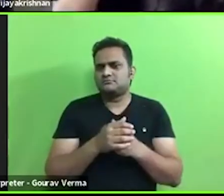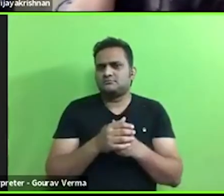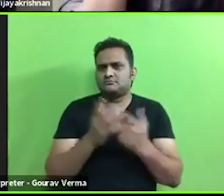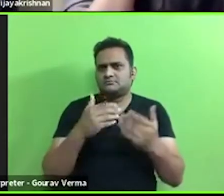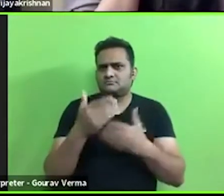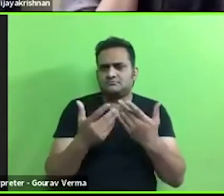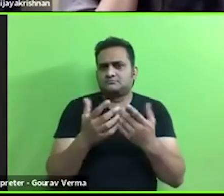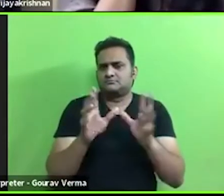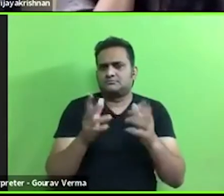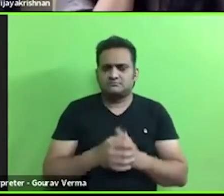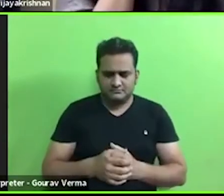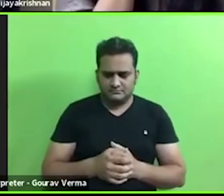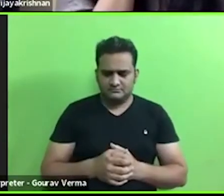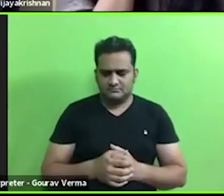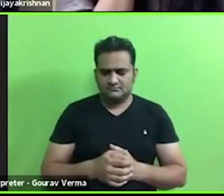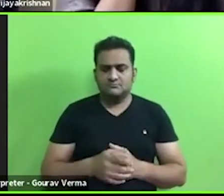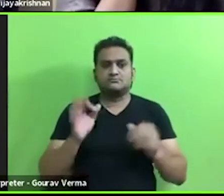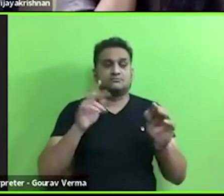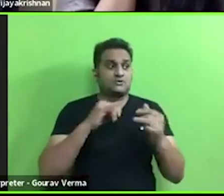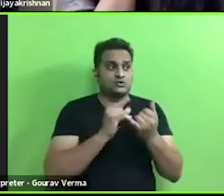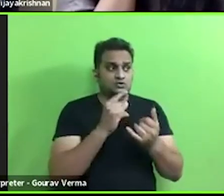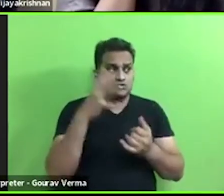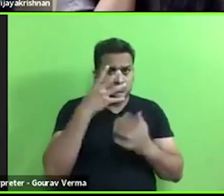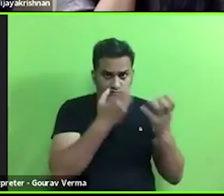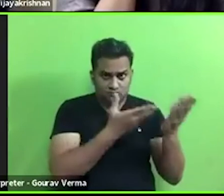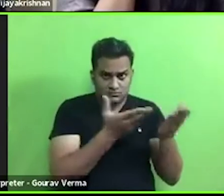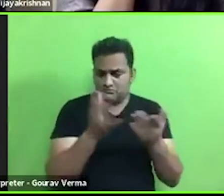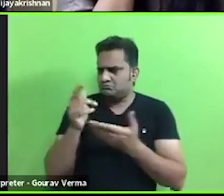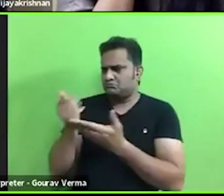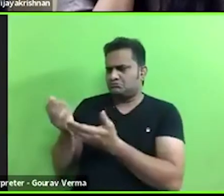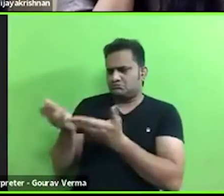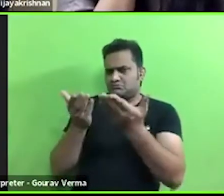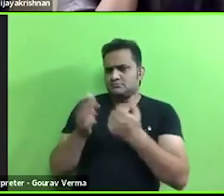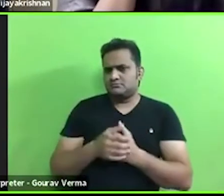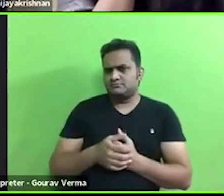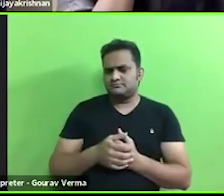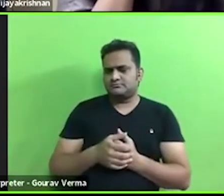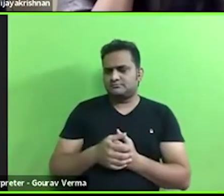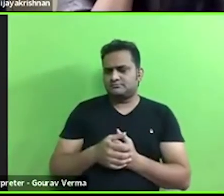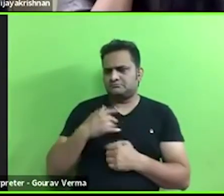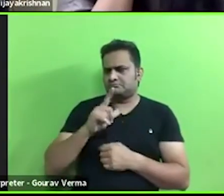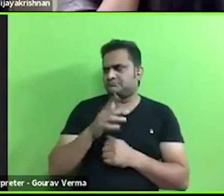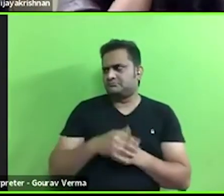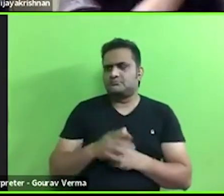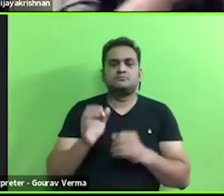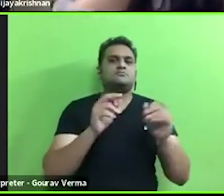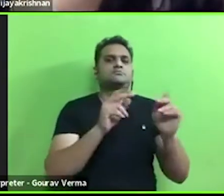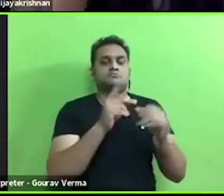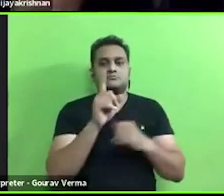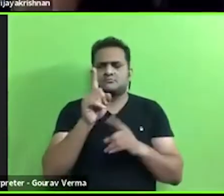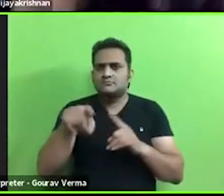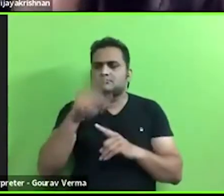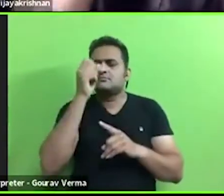disseminated, all of that. Suraj, you want to go? So you go ahead. I'll go later. So, I mean, you must first understand